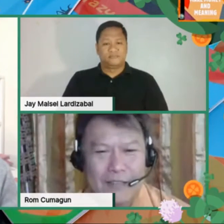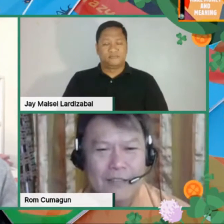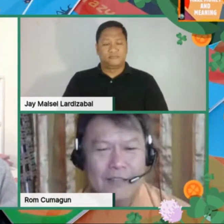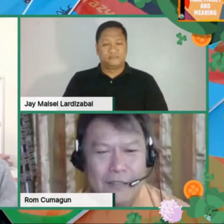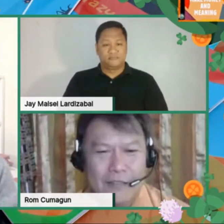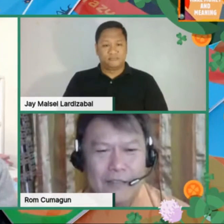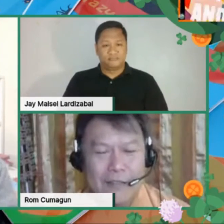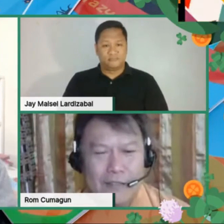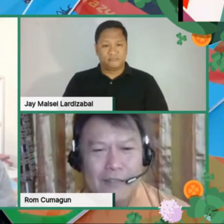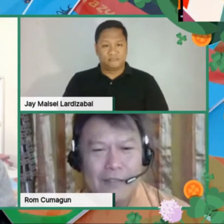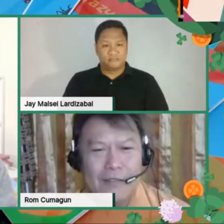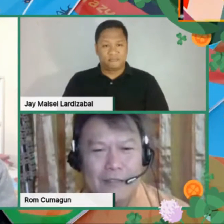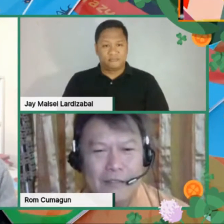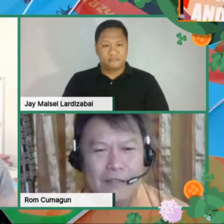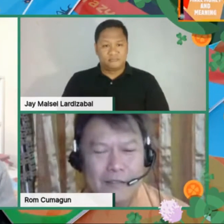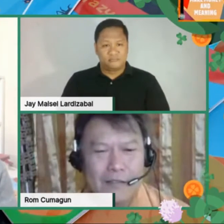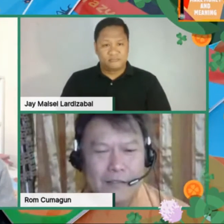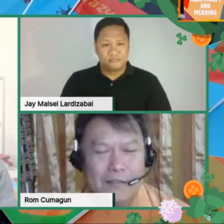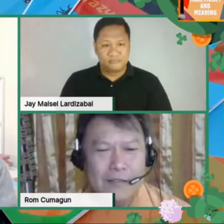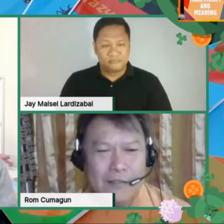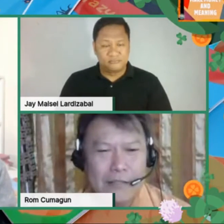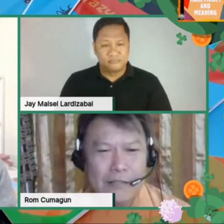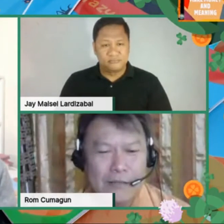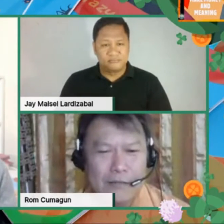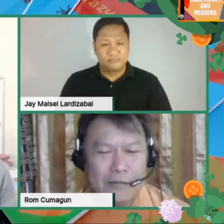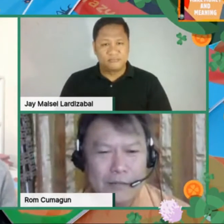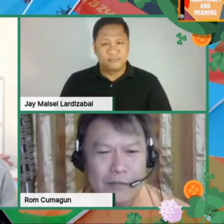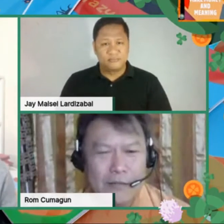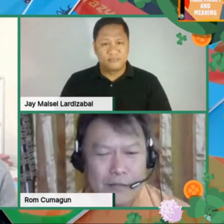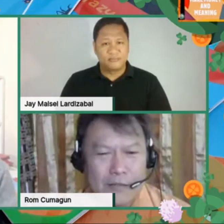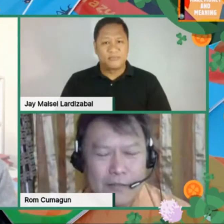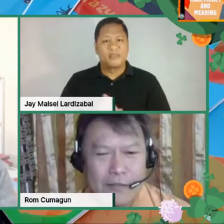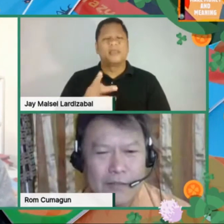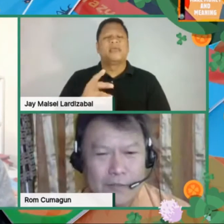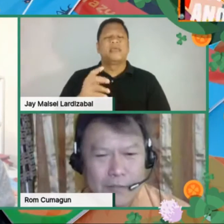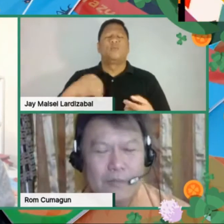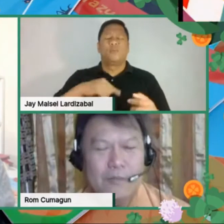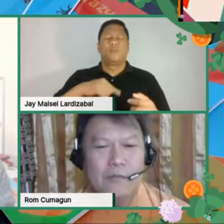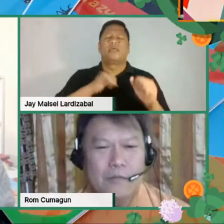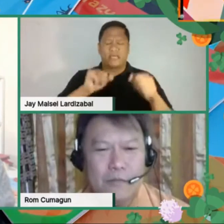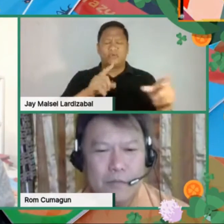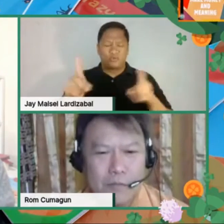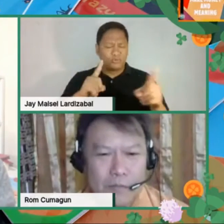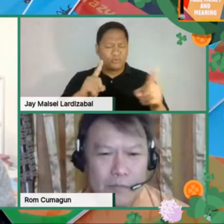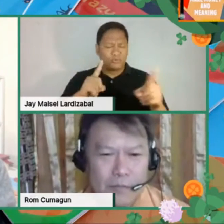never give up. We can do anything we set our minds to. Like